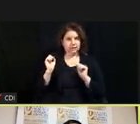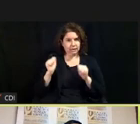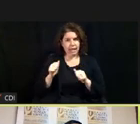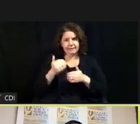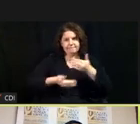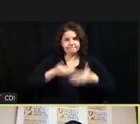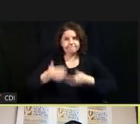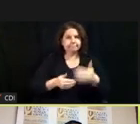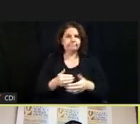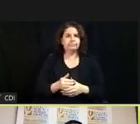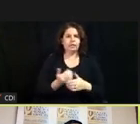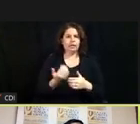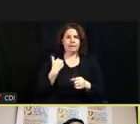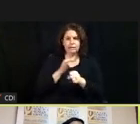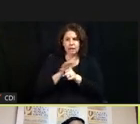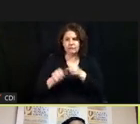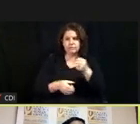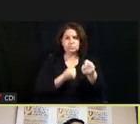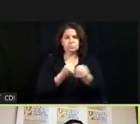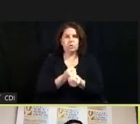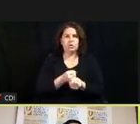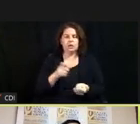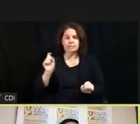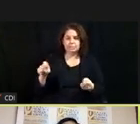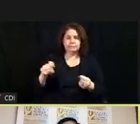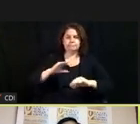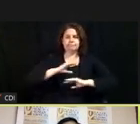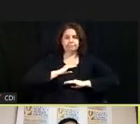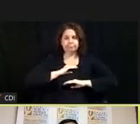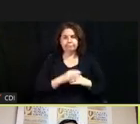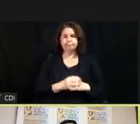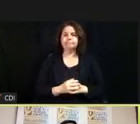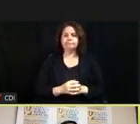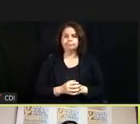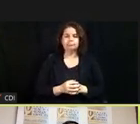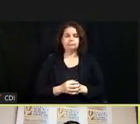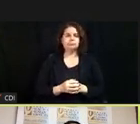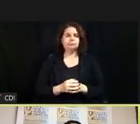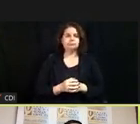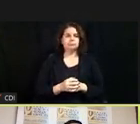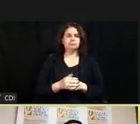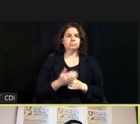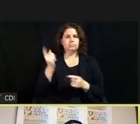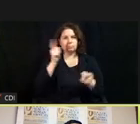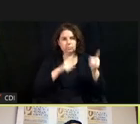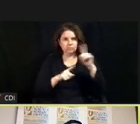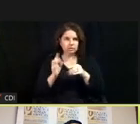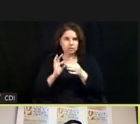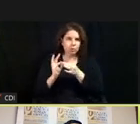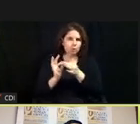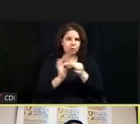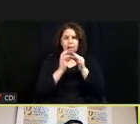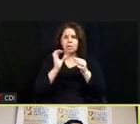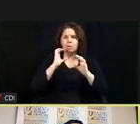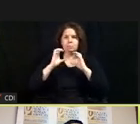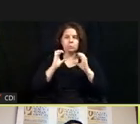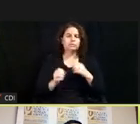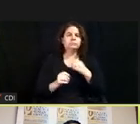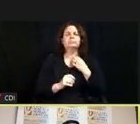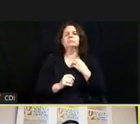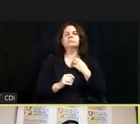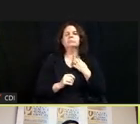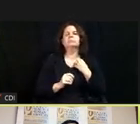need, including including coordinating communications, ongoing